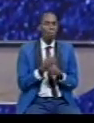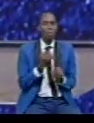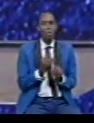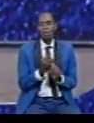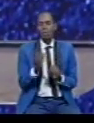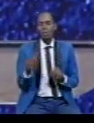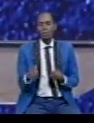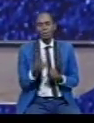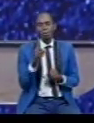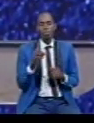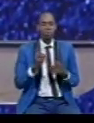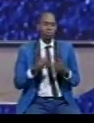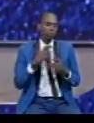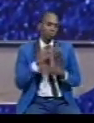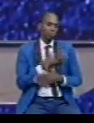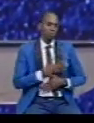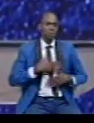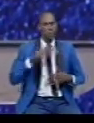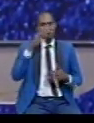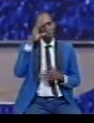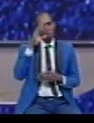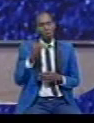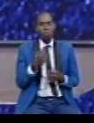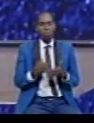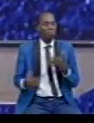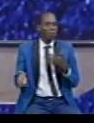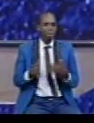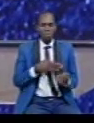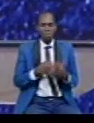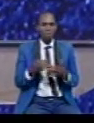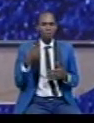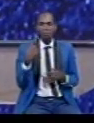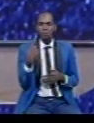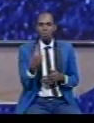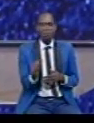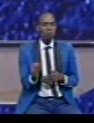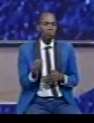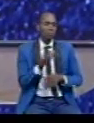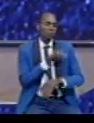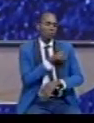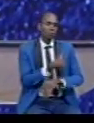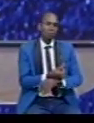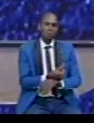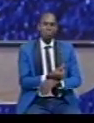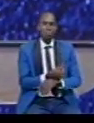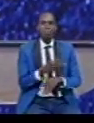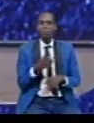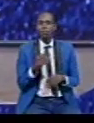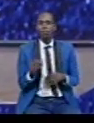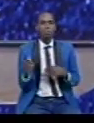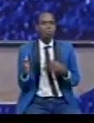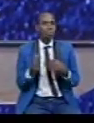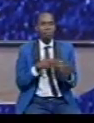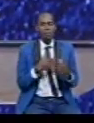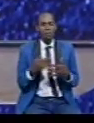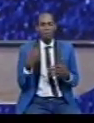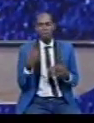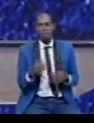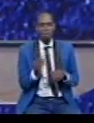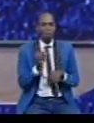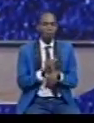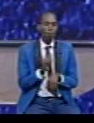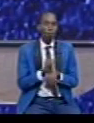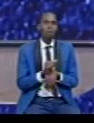to please men, whatever the position, whatever the authority, whatever the commission he